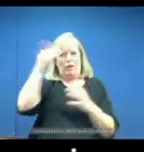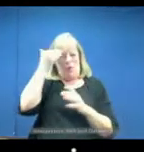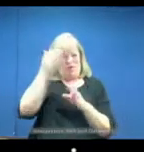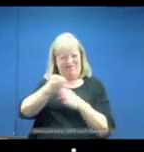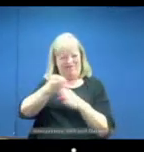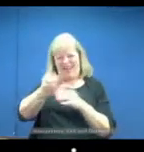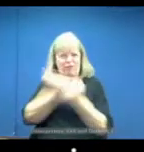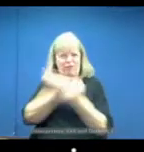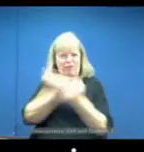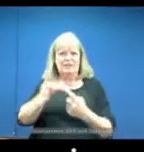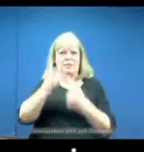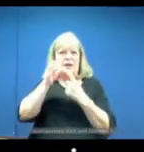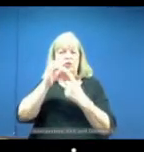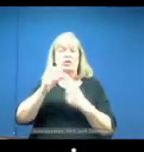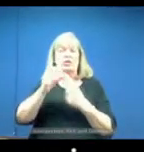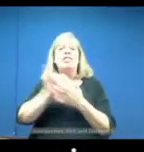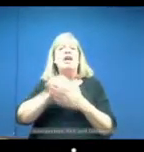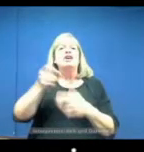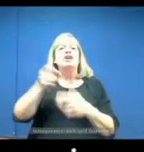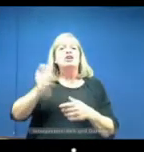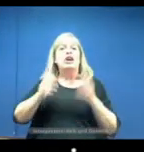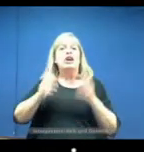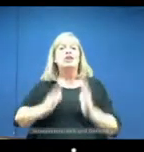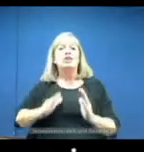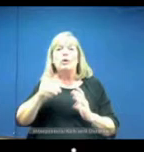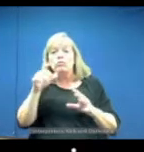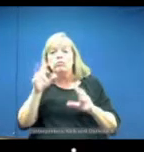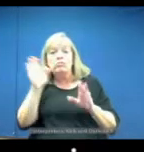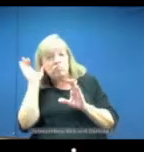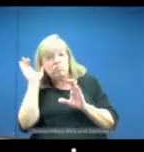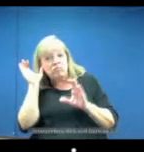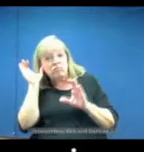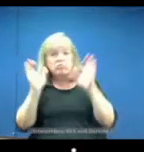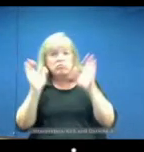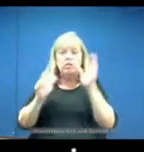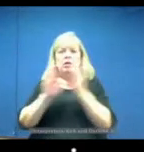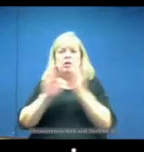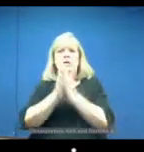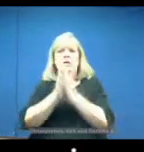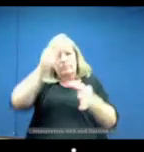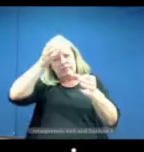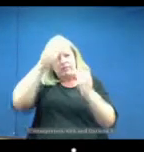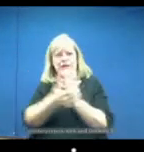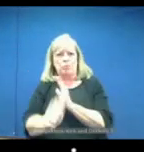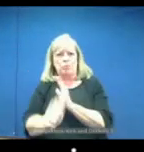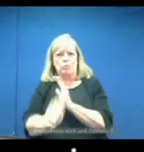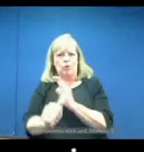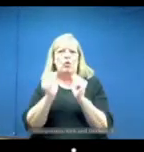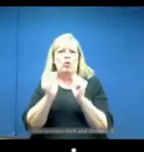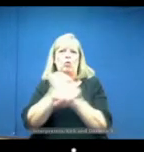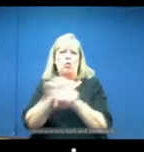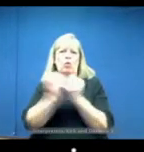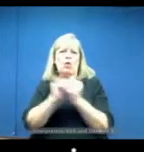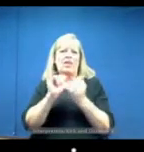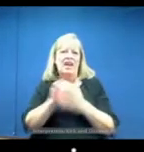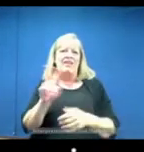Judges sit on these benches and they become experts at working with victims and